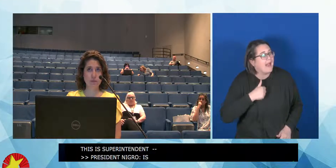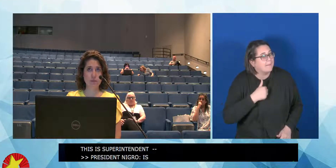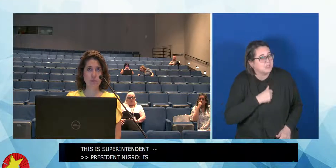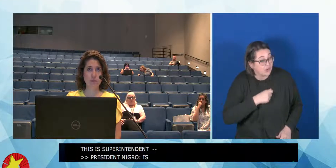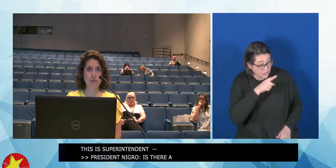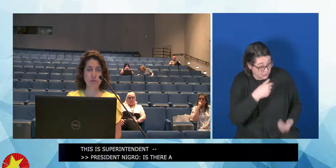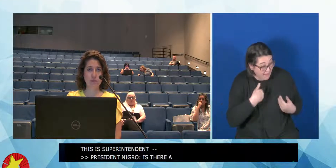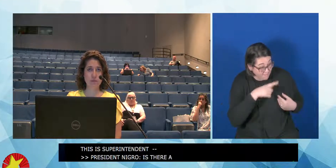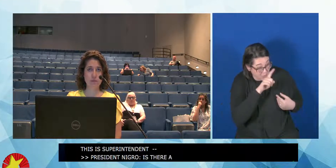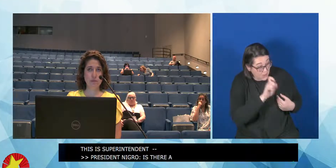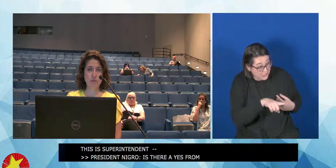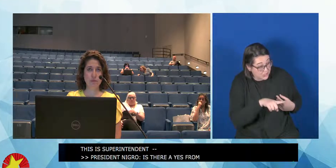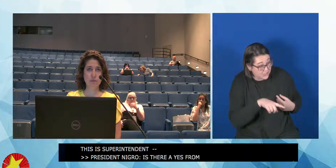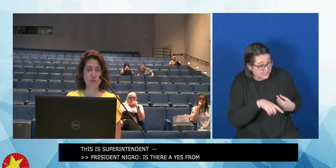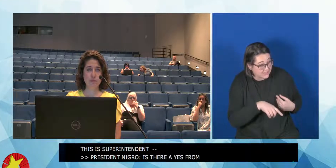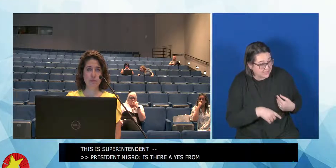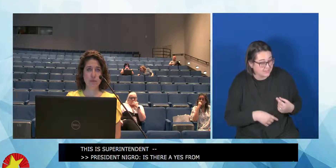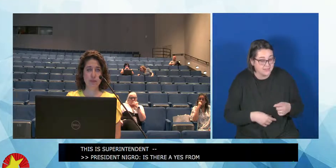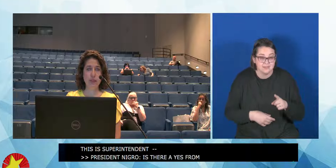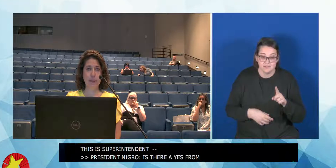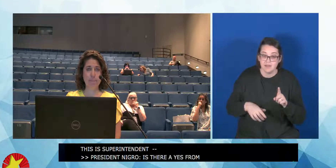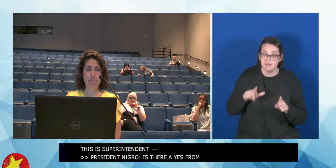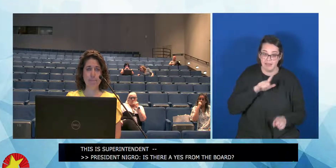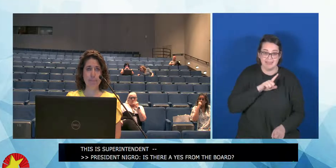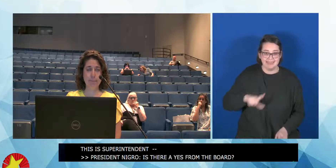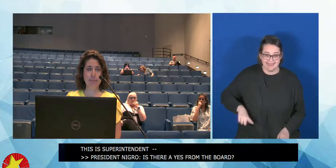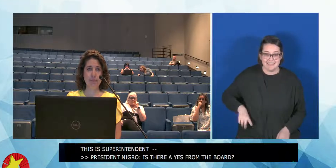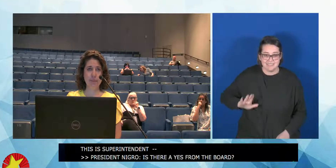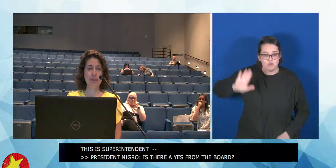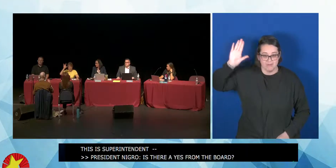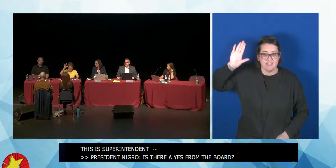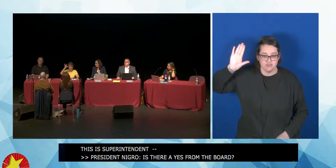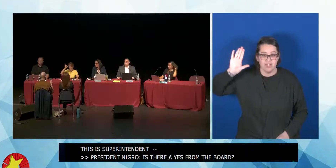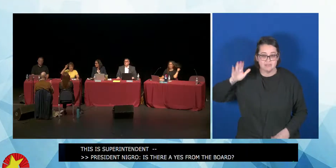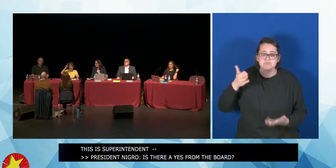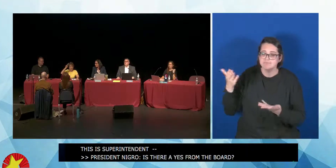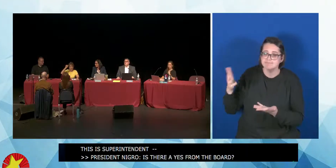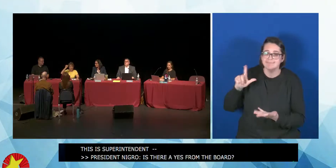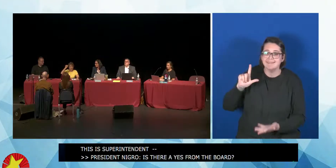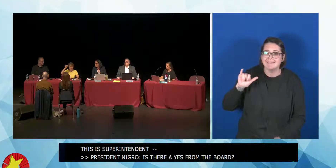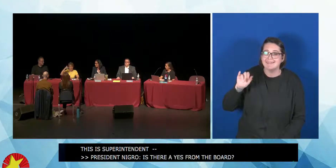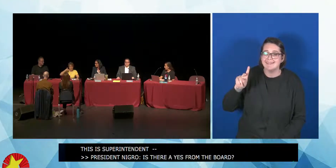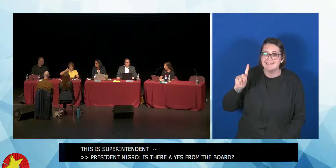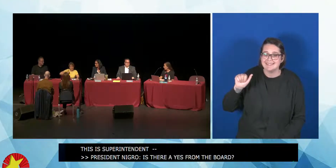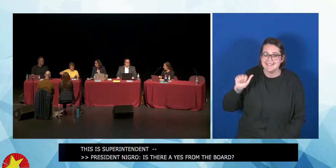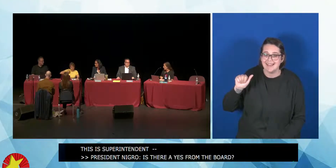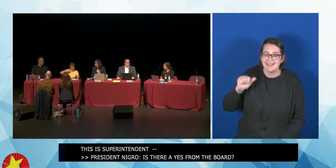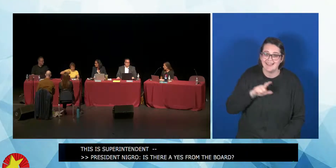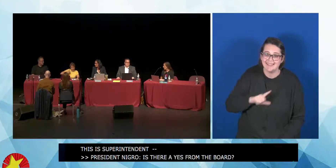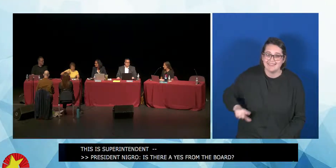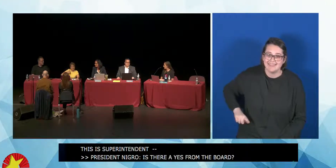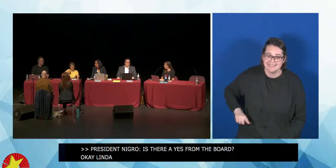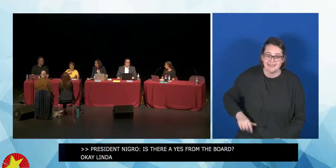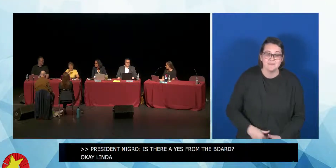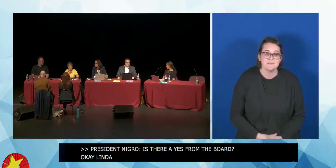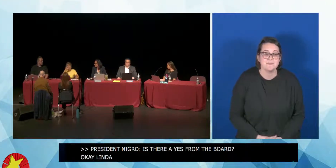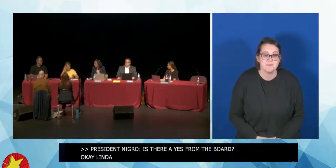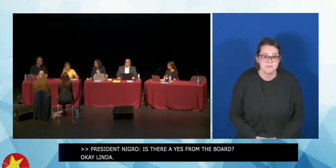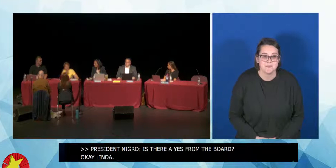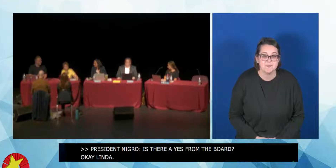No, this is Linda did raise her hand. Linda, okay, sure, Linda. Yes, this is Linda Bove.